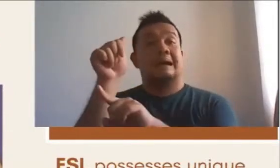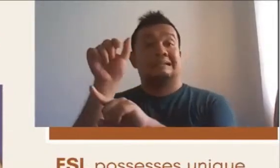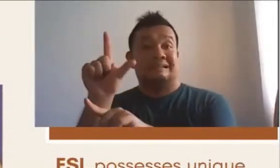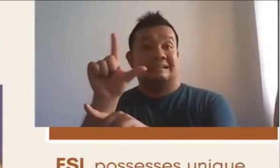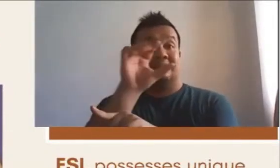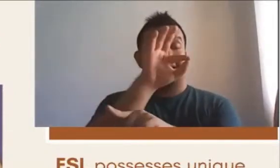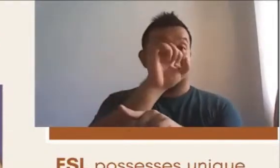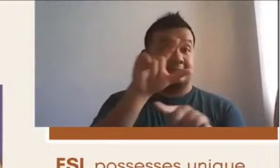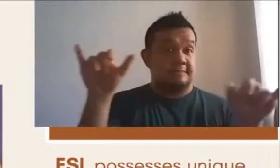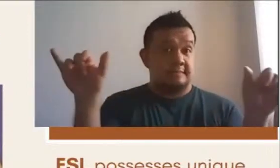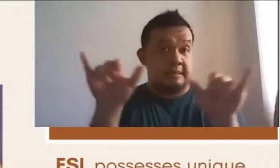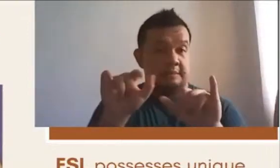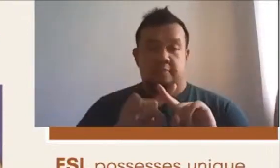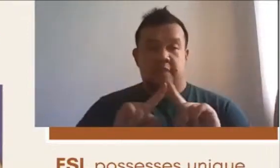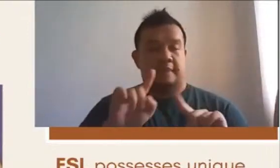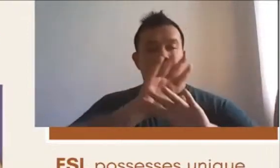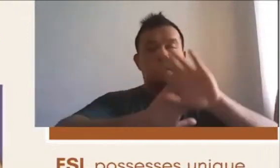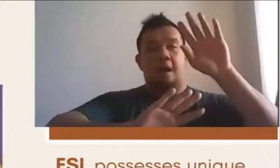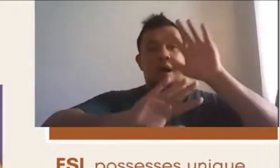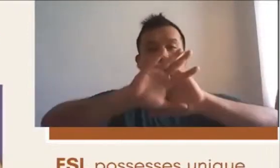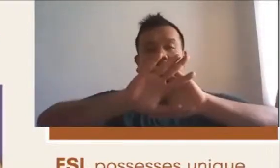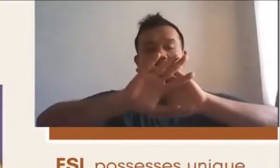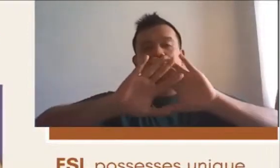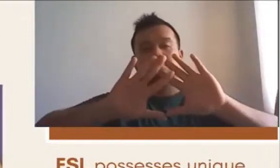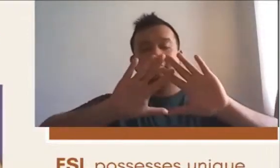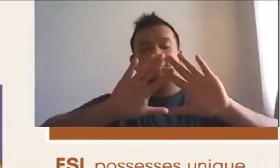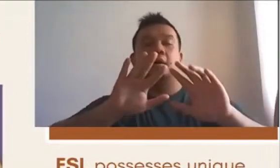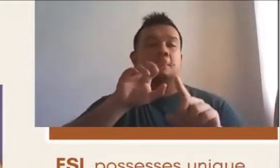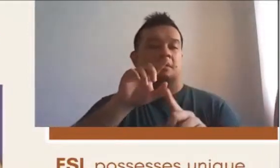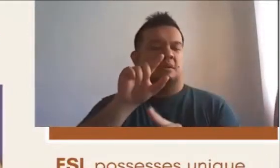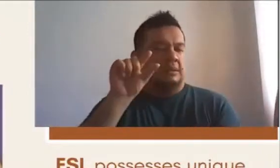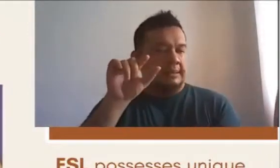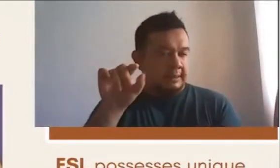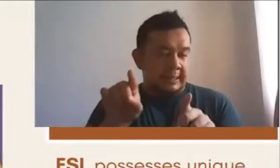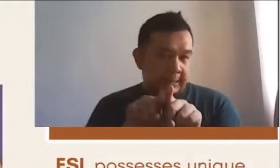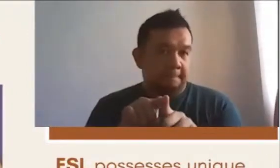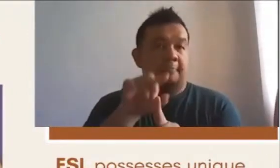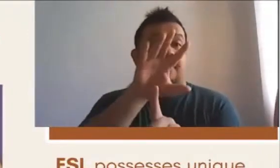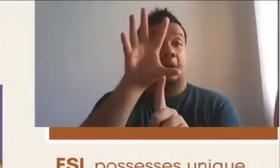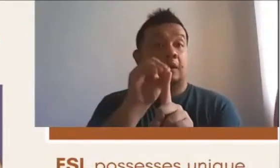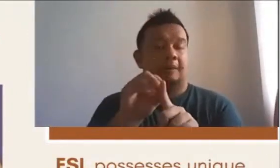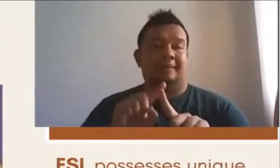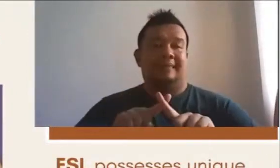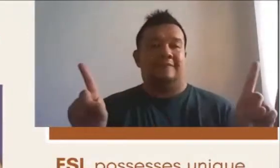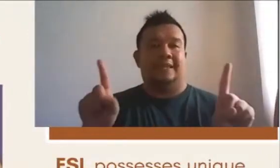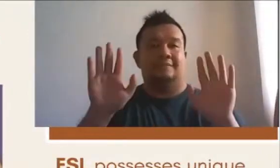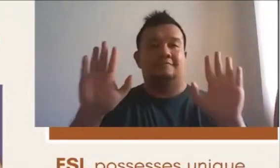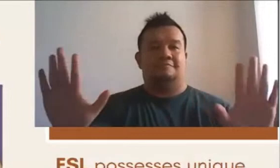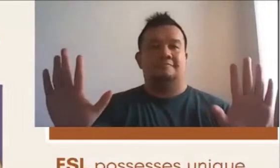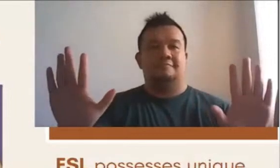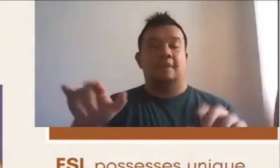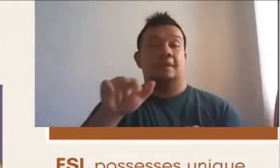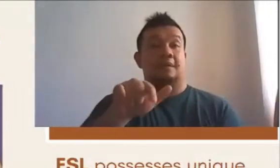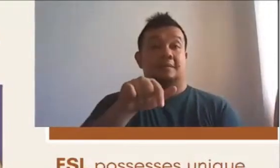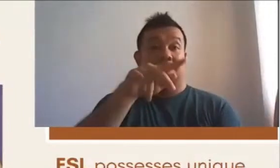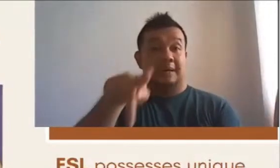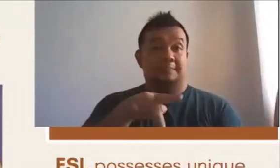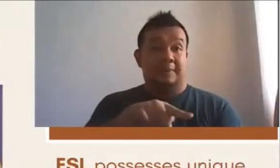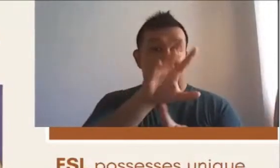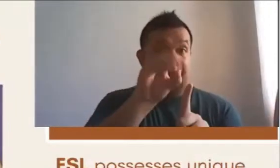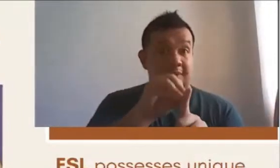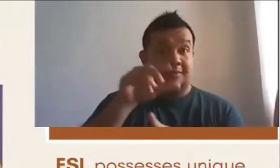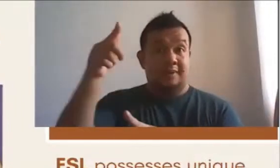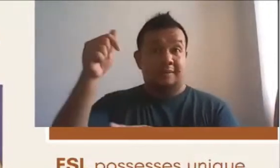So some of it are the same, pero much of it is also different. Magkaiba din kasi yung culture ng Amerika